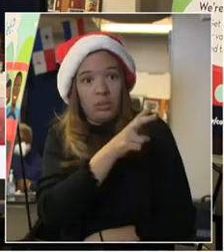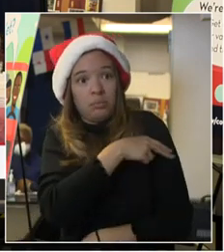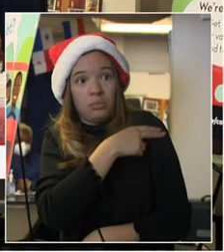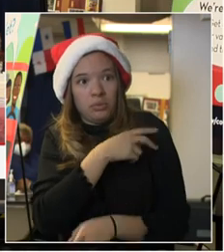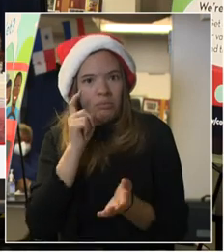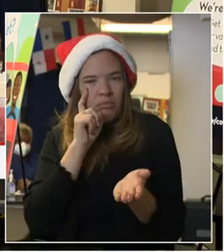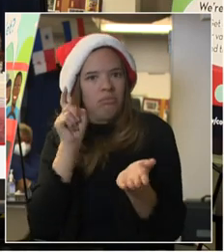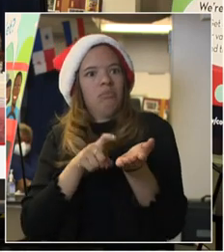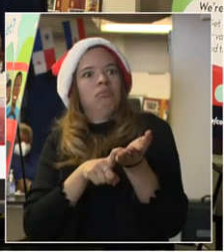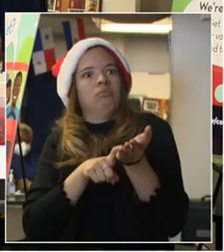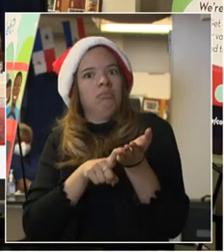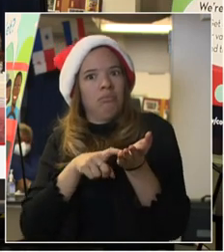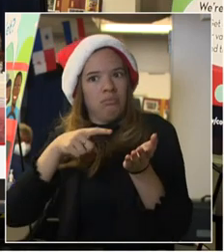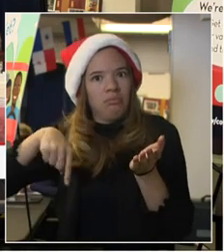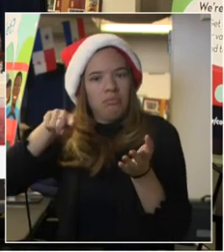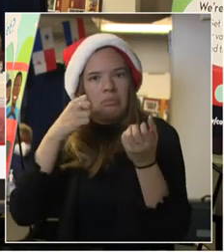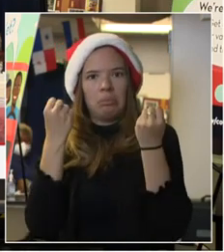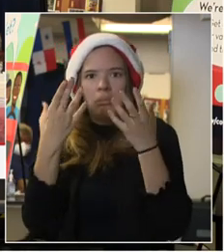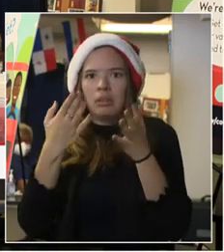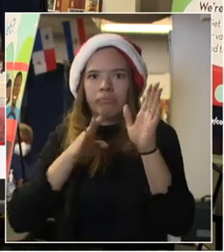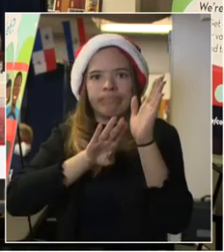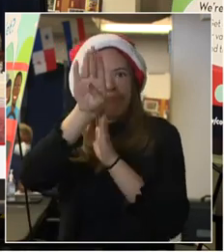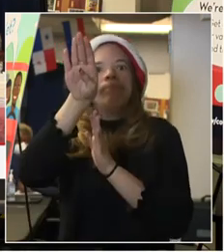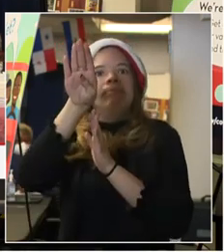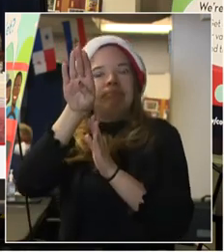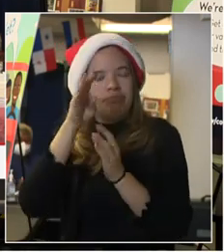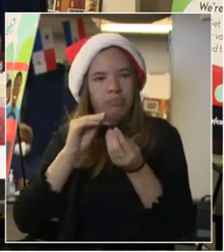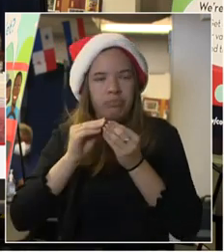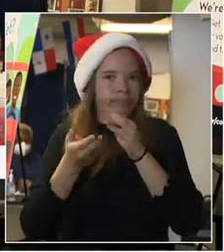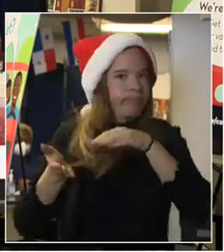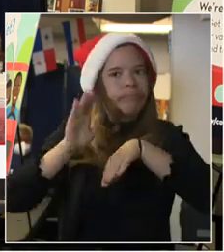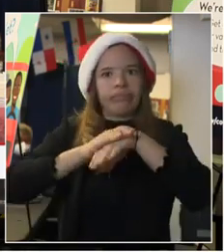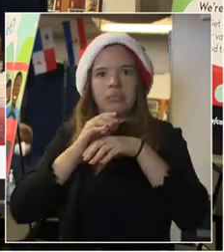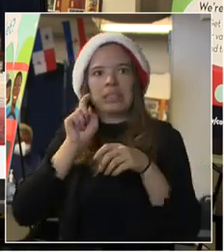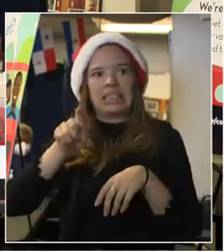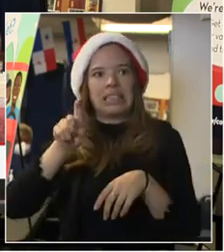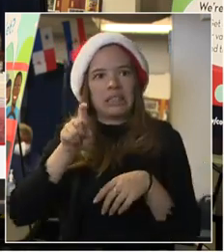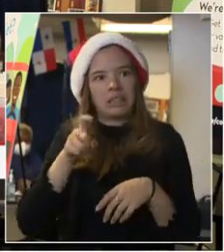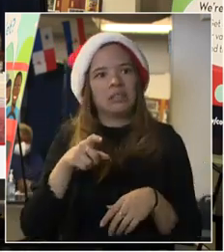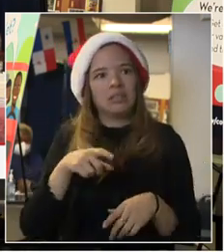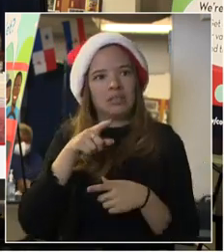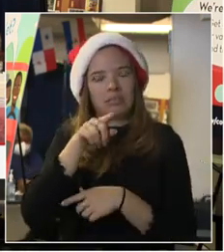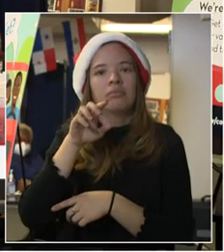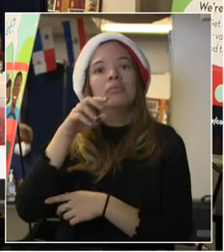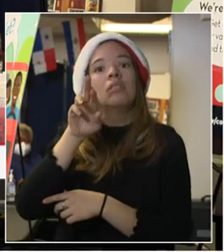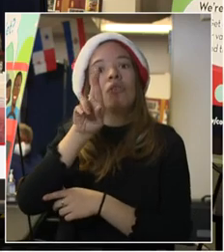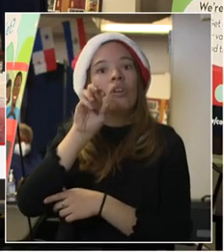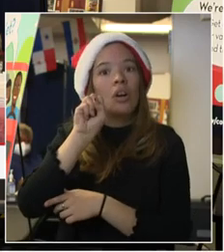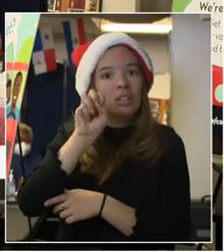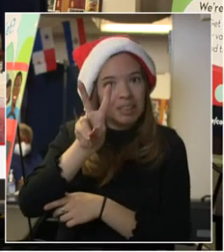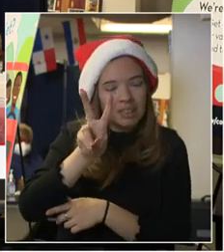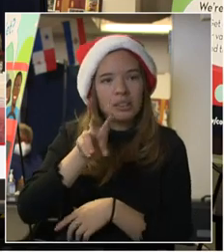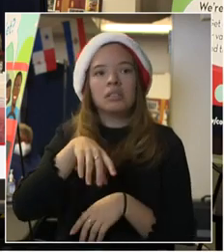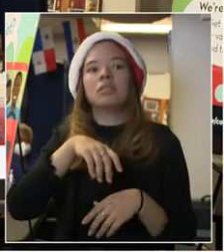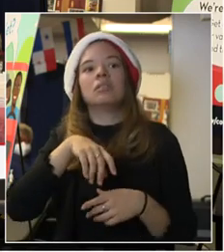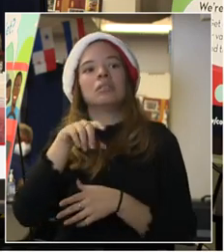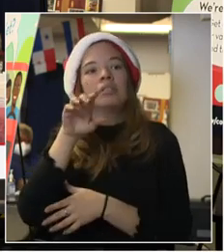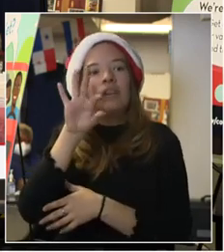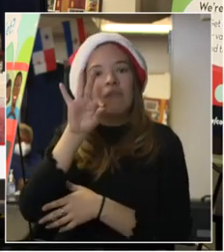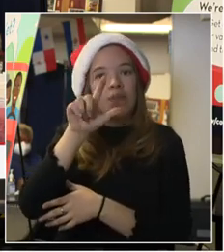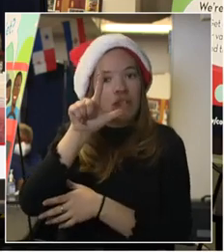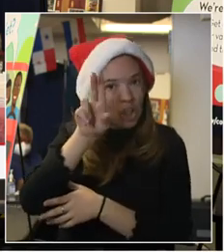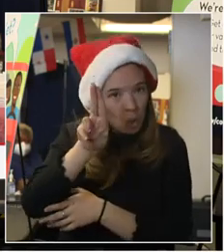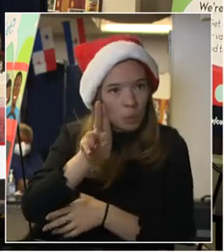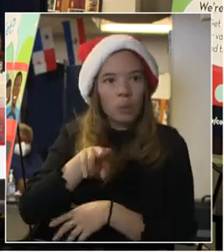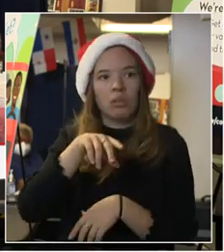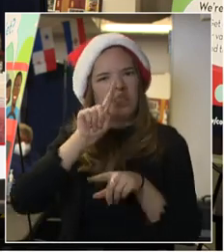persons who need treatment for flu, RSV, which is a respiratory virus that can impact both and be very